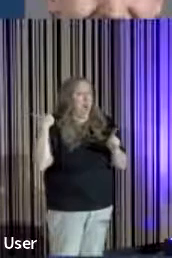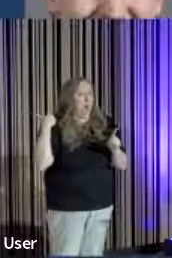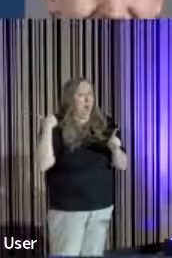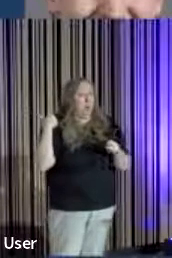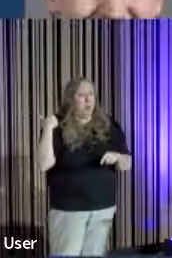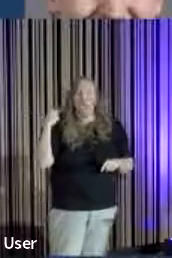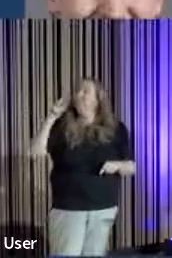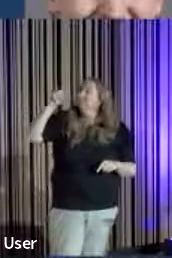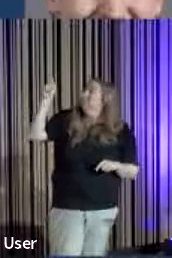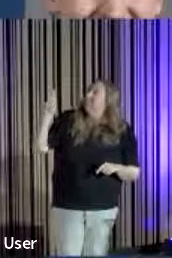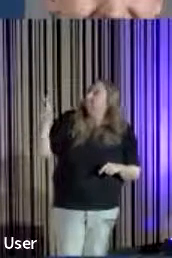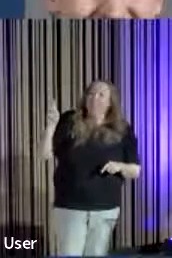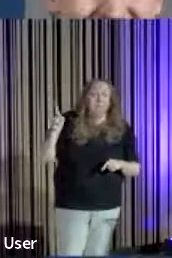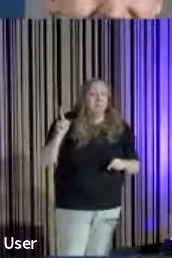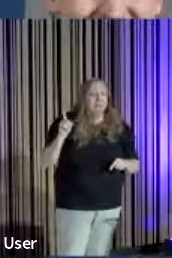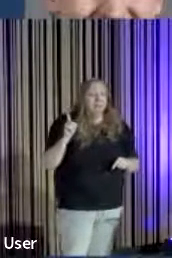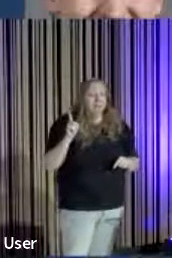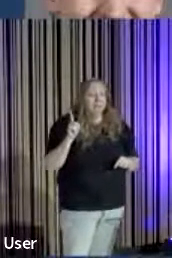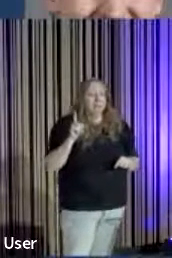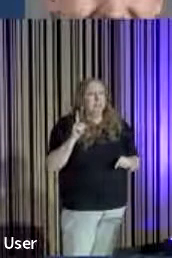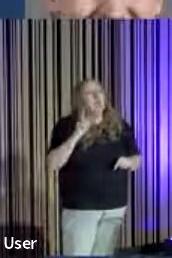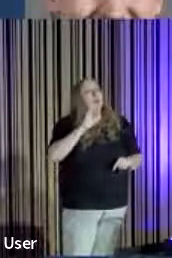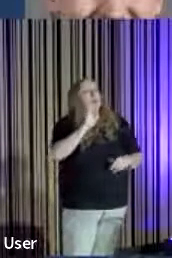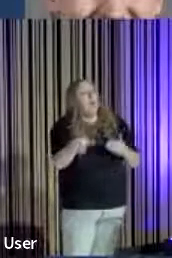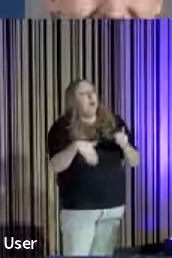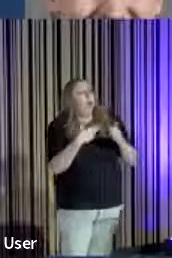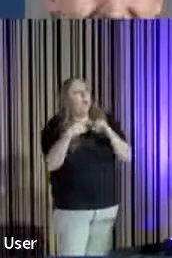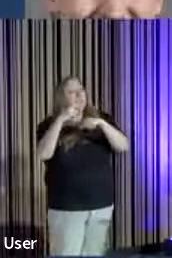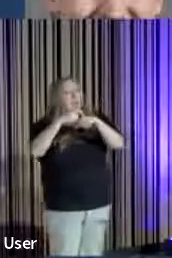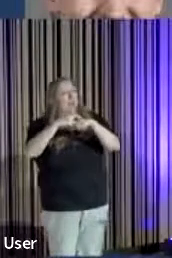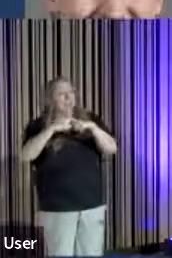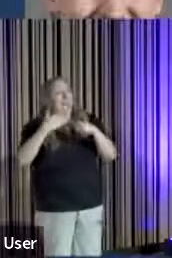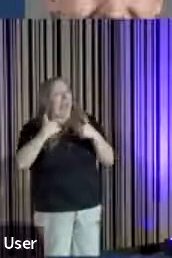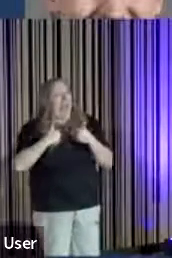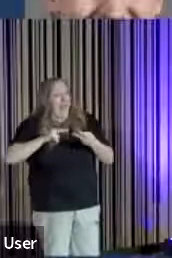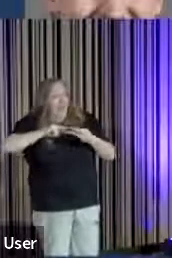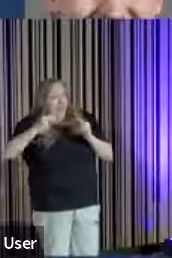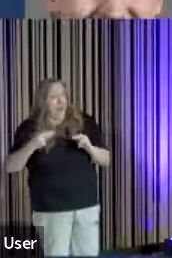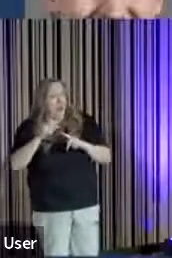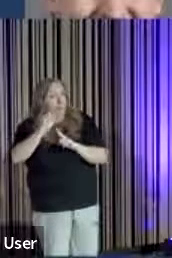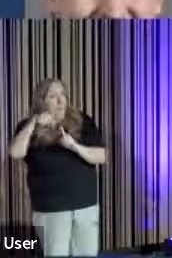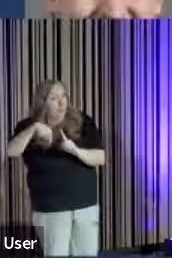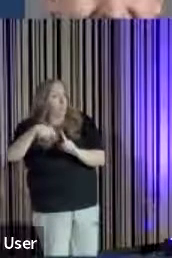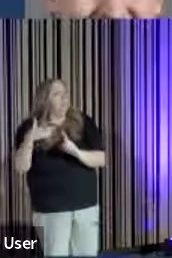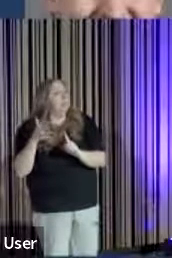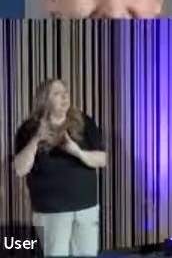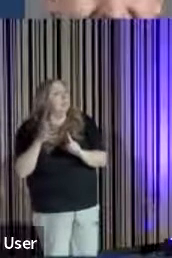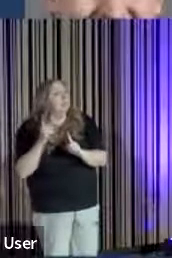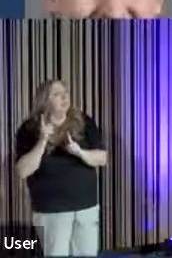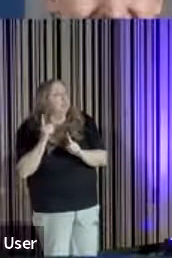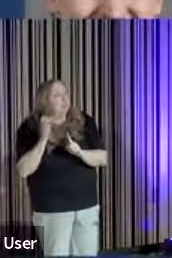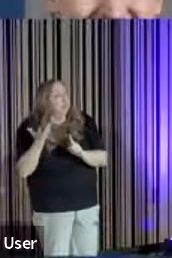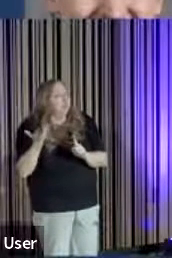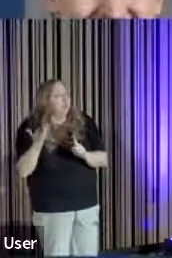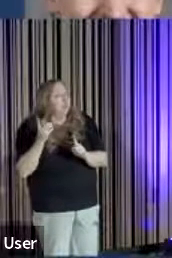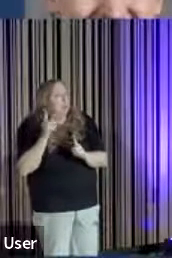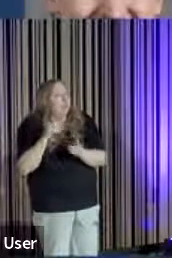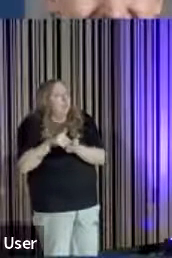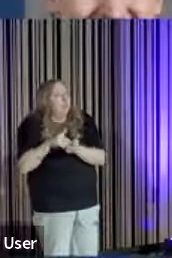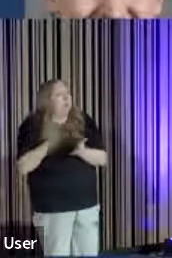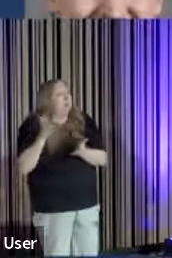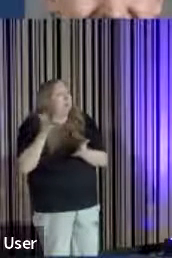infect microbes that were genome sequenced. So each of those virus pictures there represents 1,000 virus